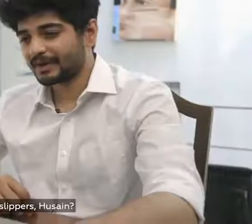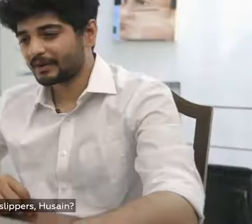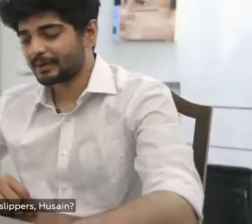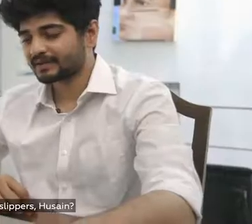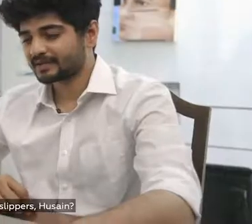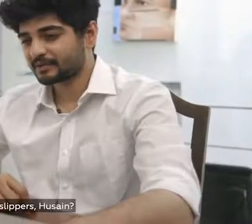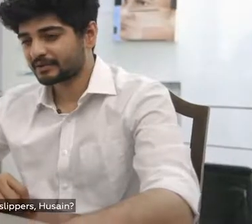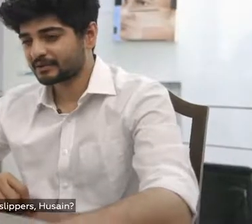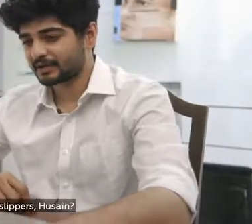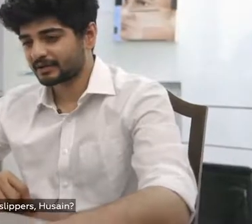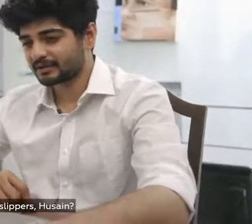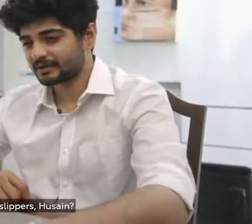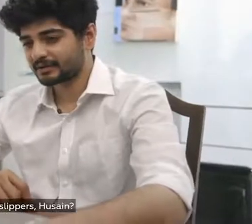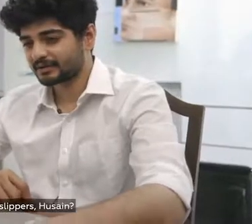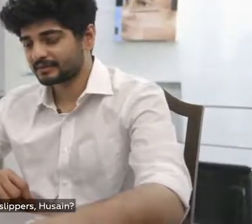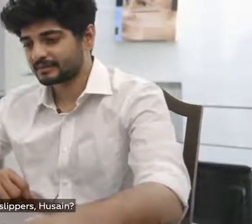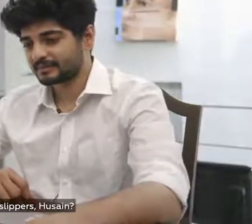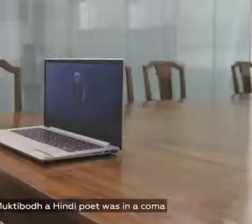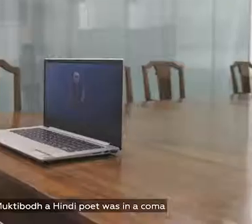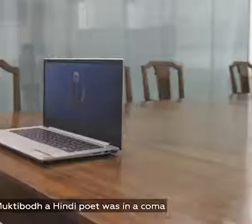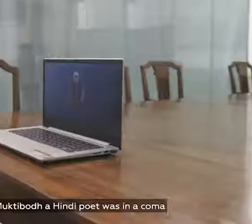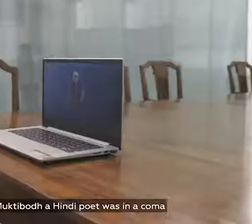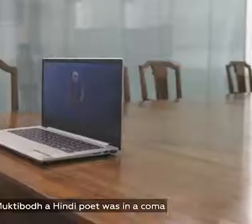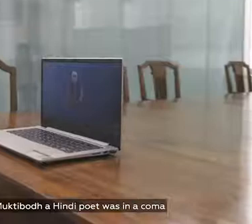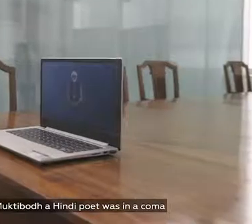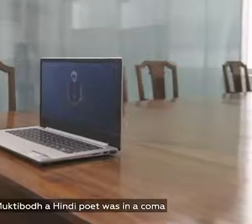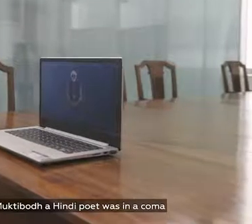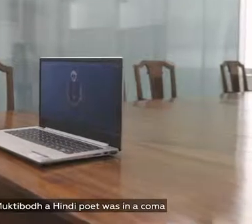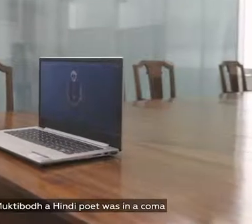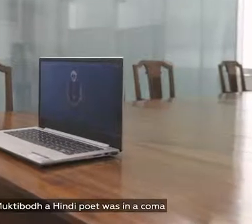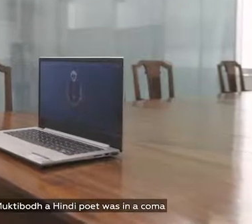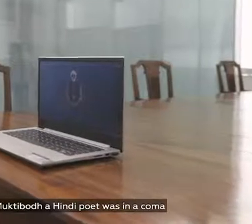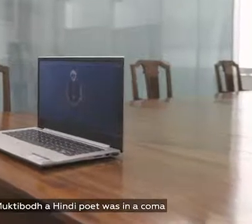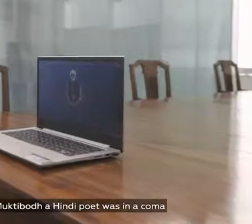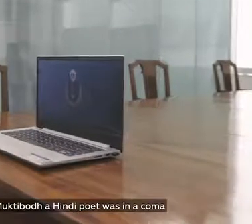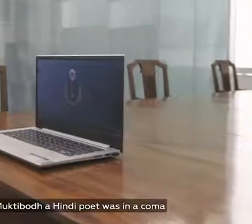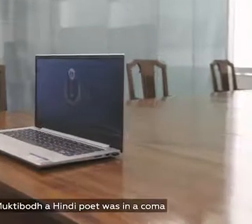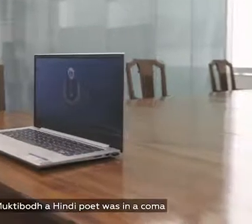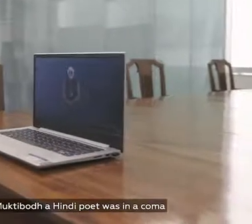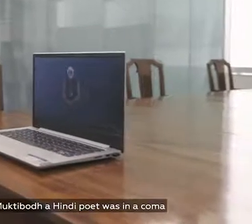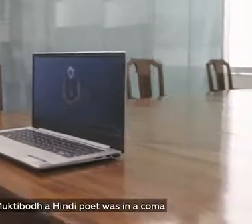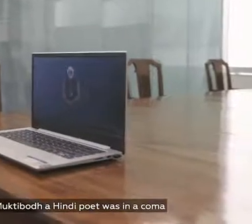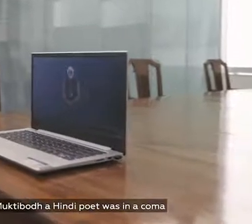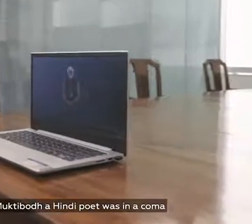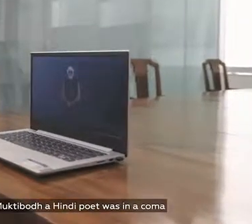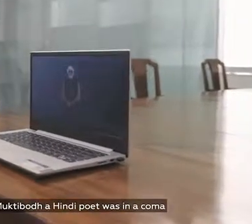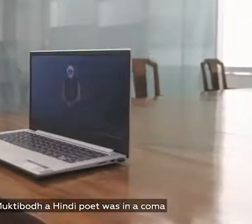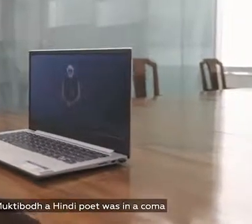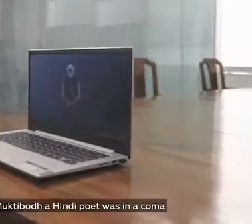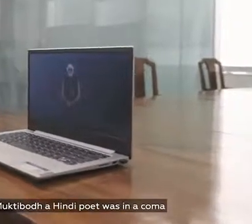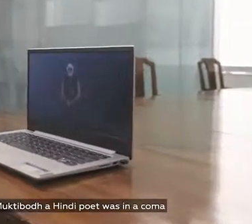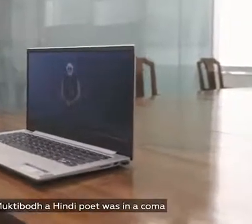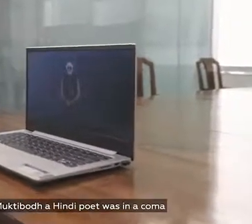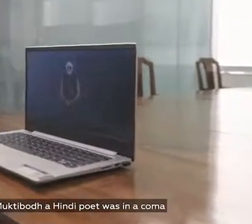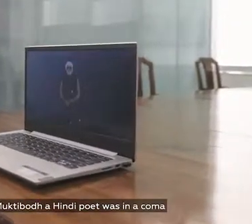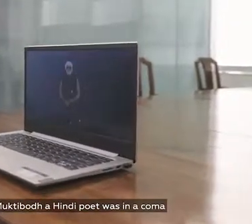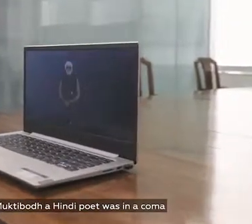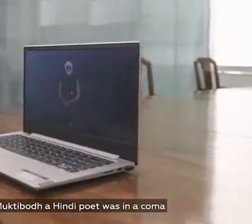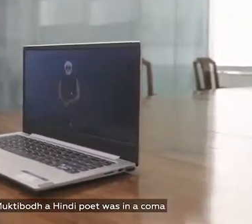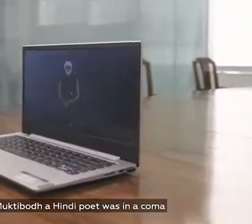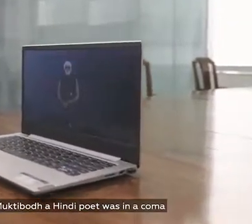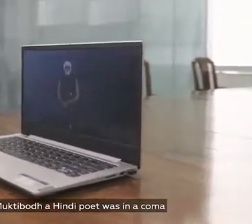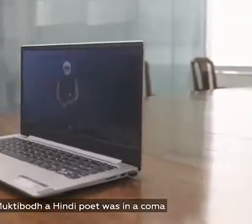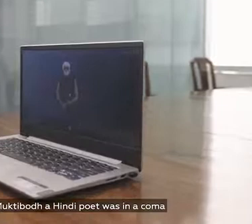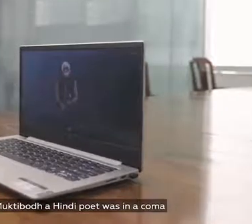So why don't you wear slippers, Hussain? I stopped wearing shoes in 1964 because Maktabar, a Hindi